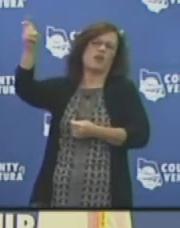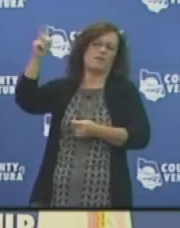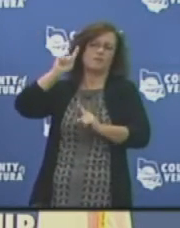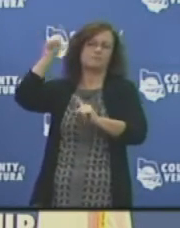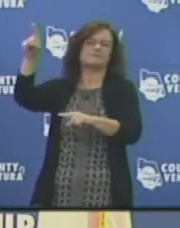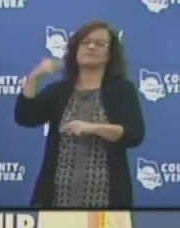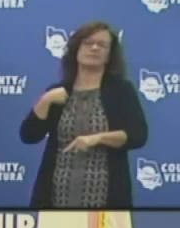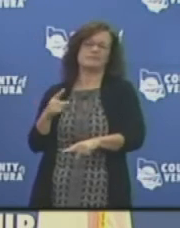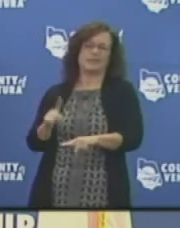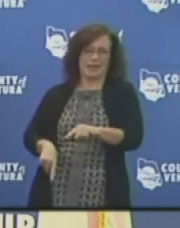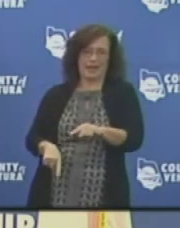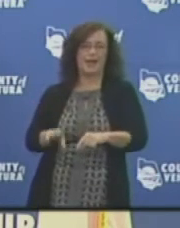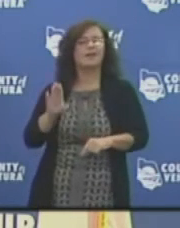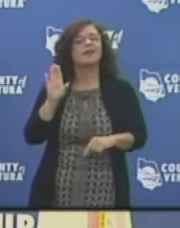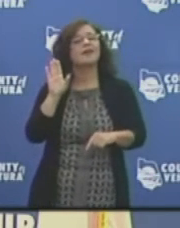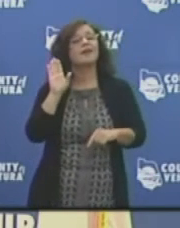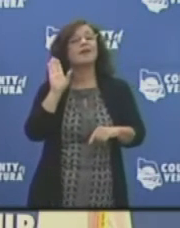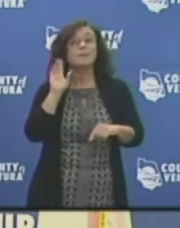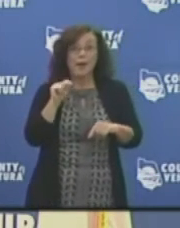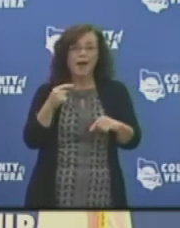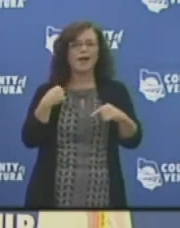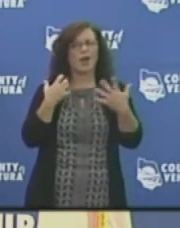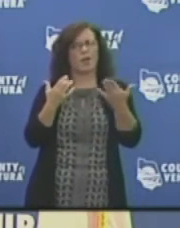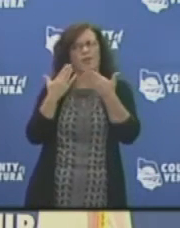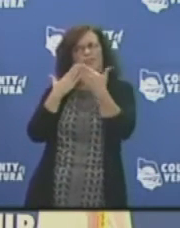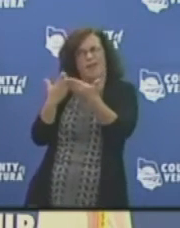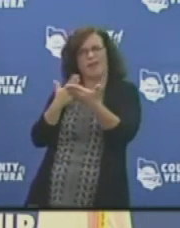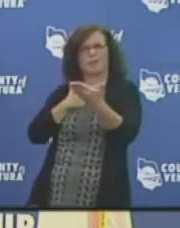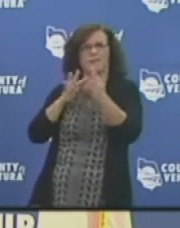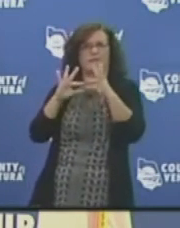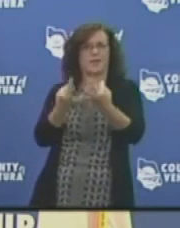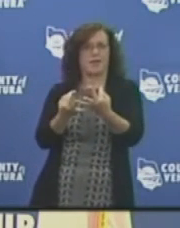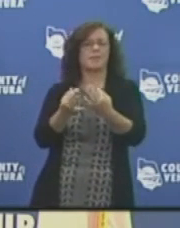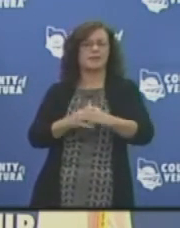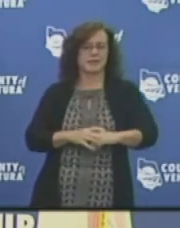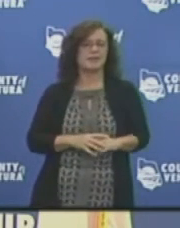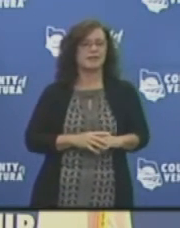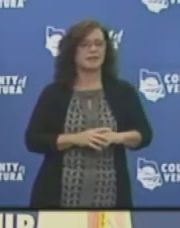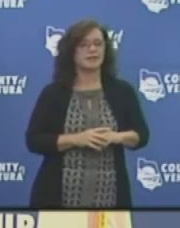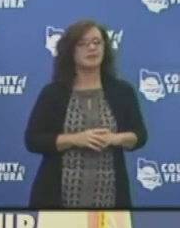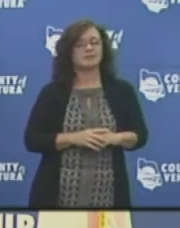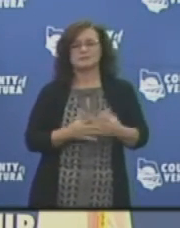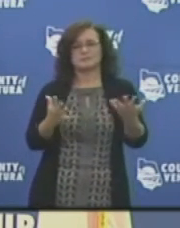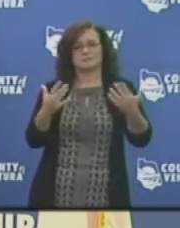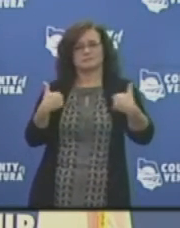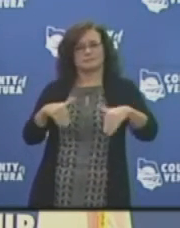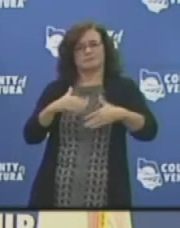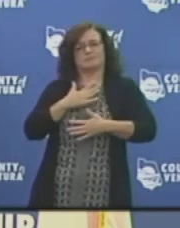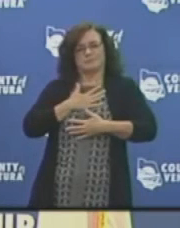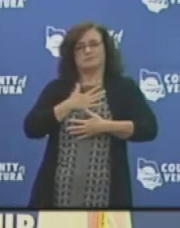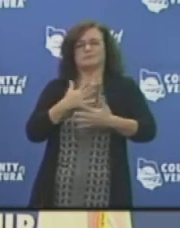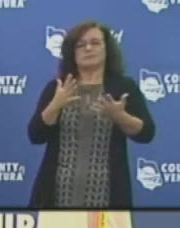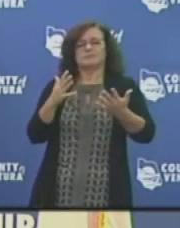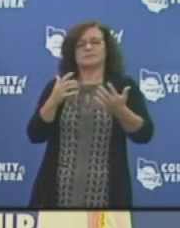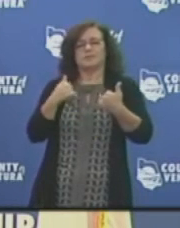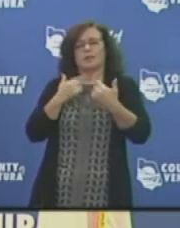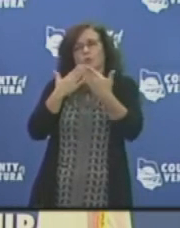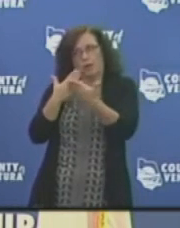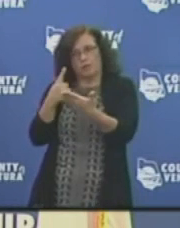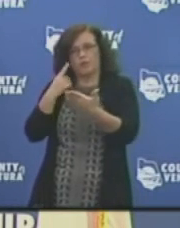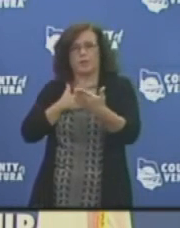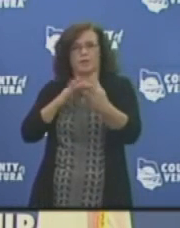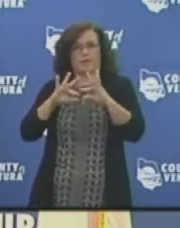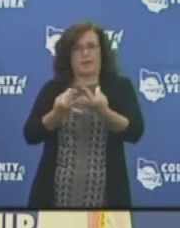I just want to express my gratitude for my family, for whom I'm deeply, deeply grateful. And also